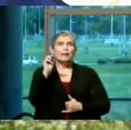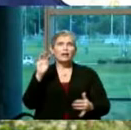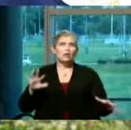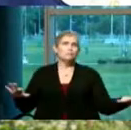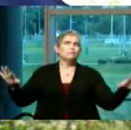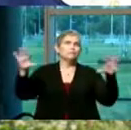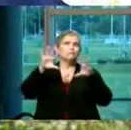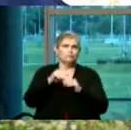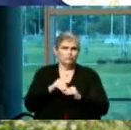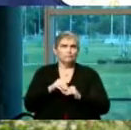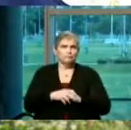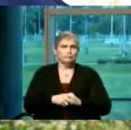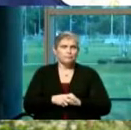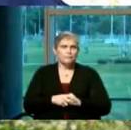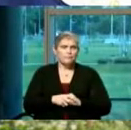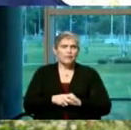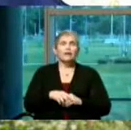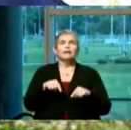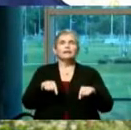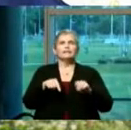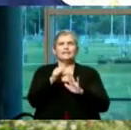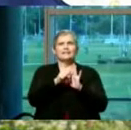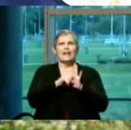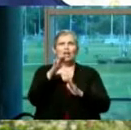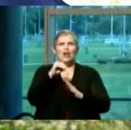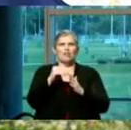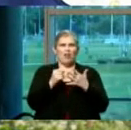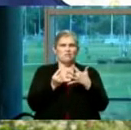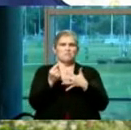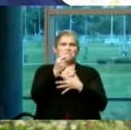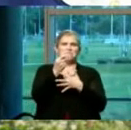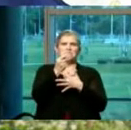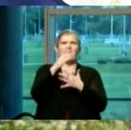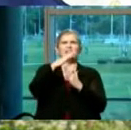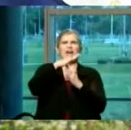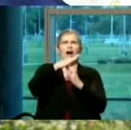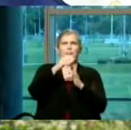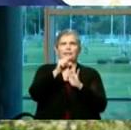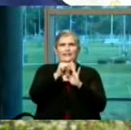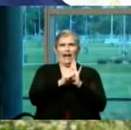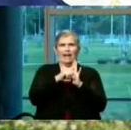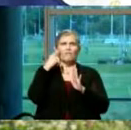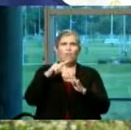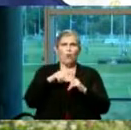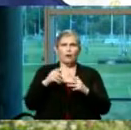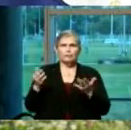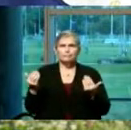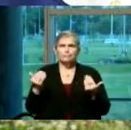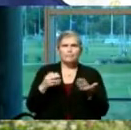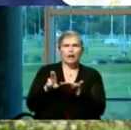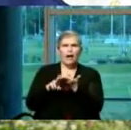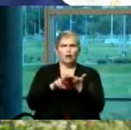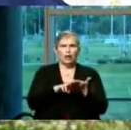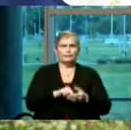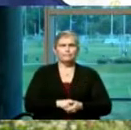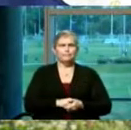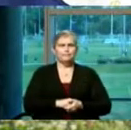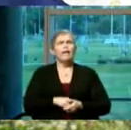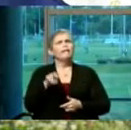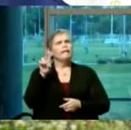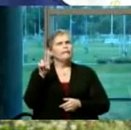of our signups. And the great state of Colorado was among the top states for producing contracts. Now, USDA